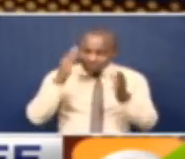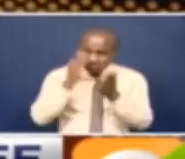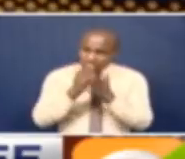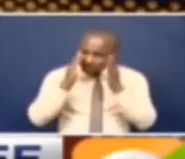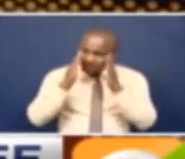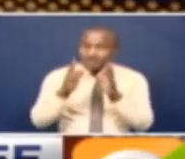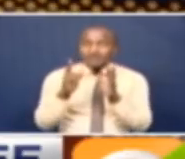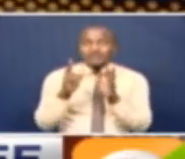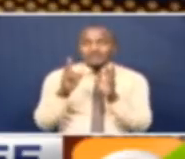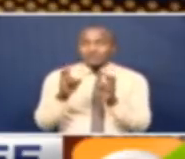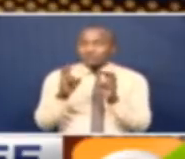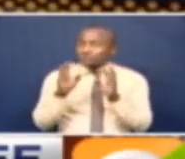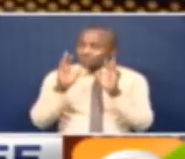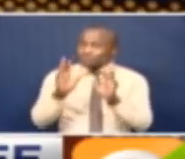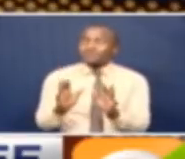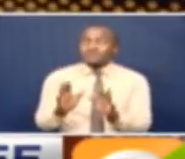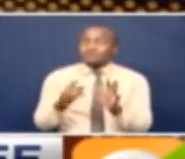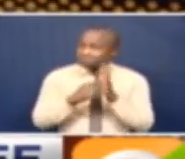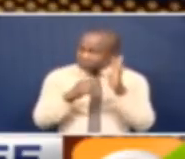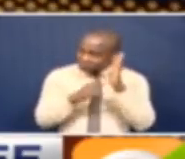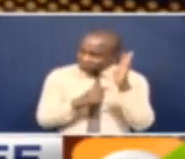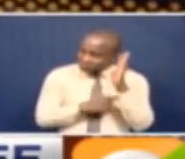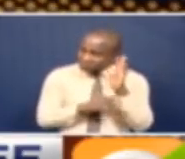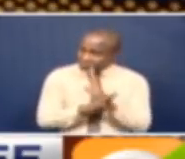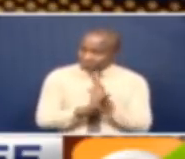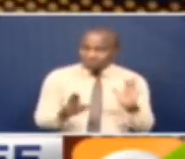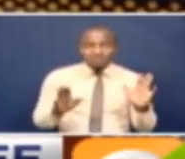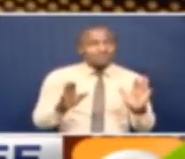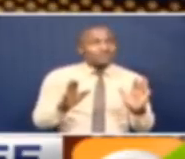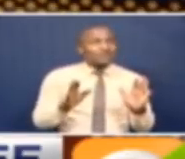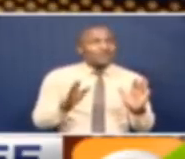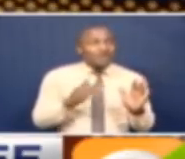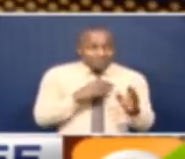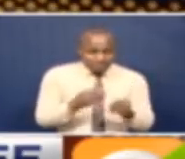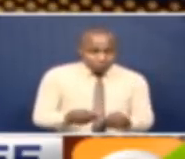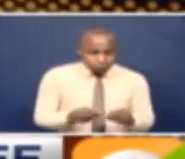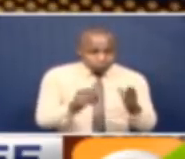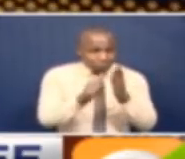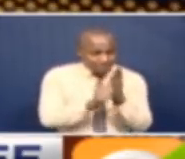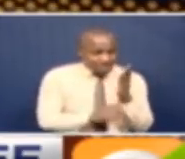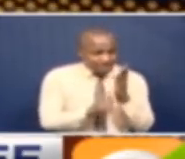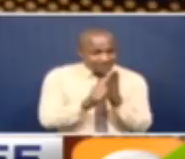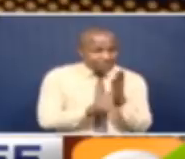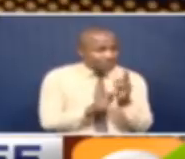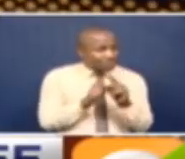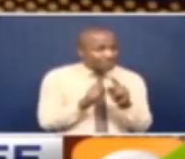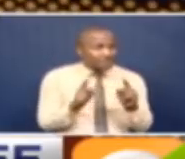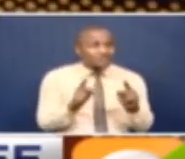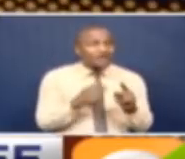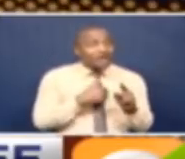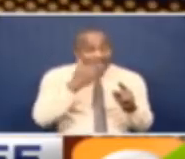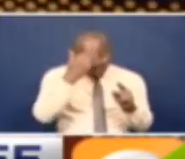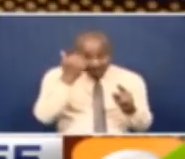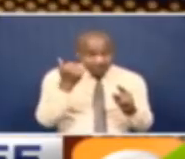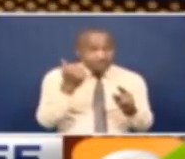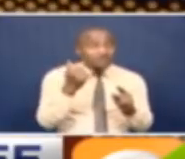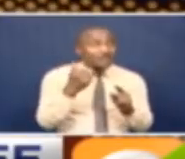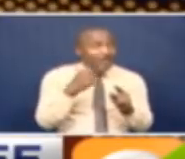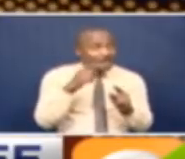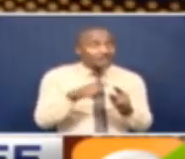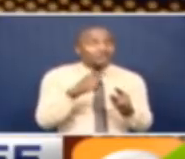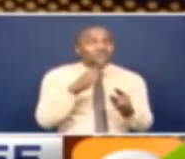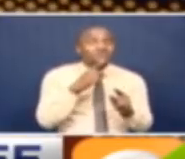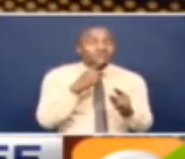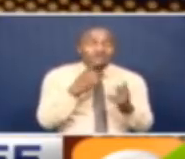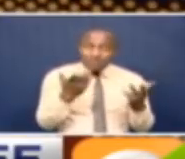most. I'm speaking issues. I released an extraordinary manifesto. But I forgot that all I needed to say in many of